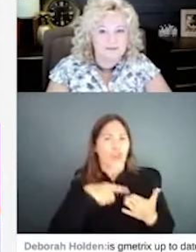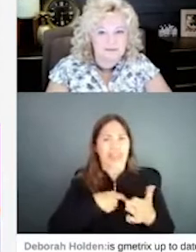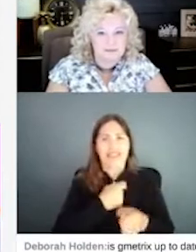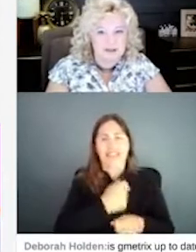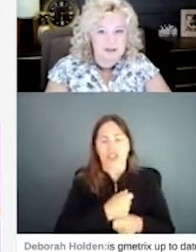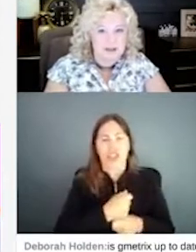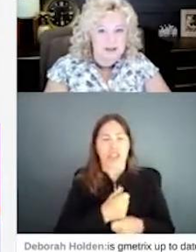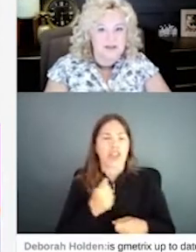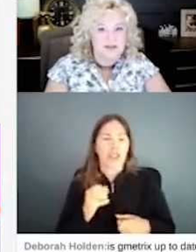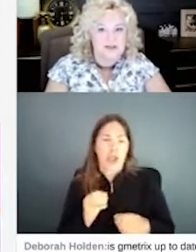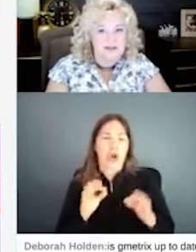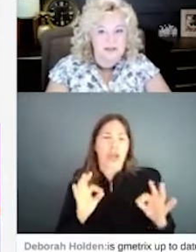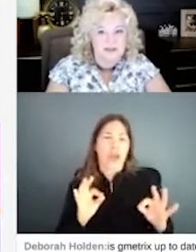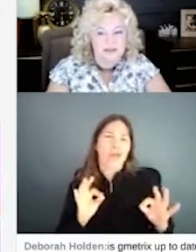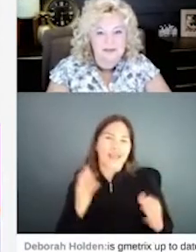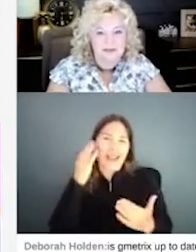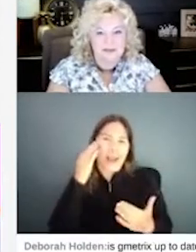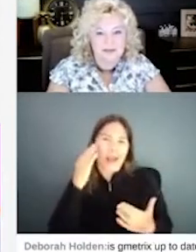Some perks of the pandemic.